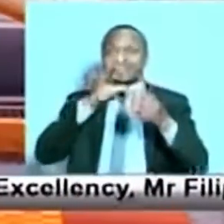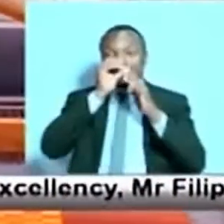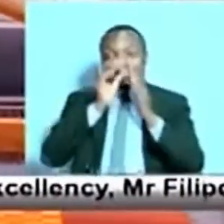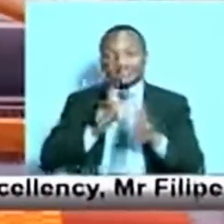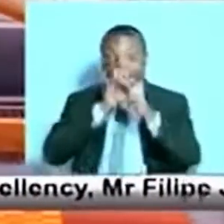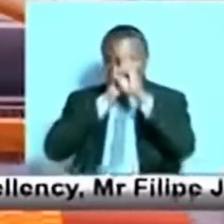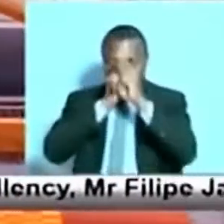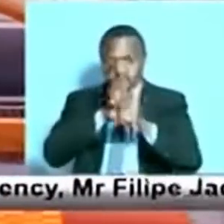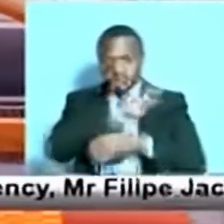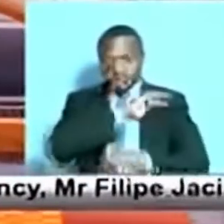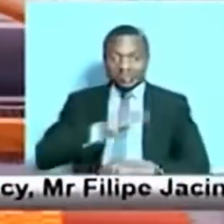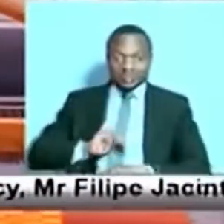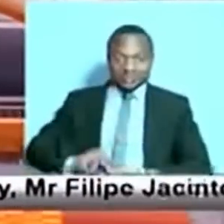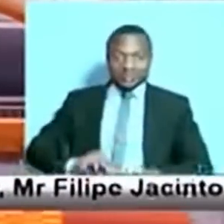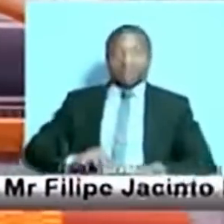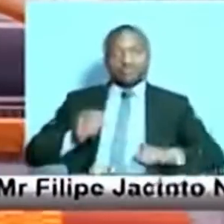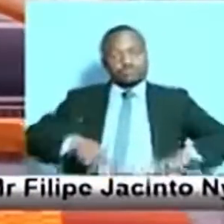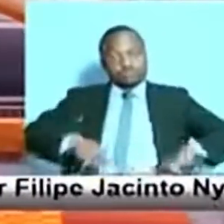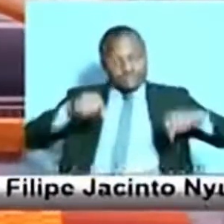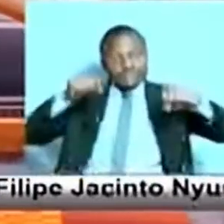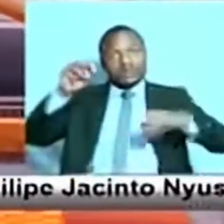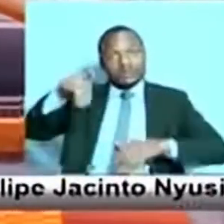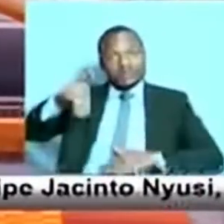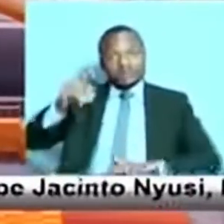The honorable member for Bwana Mkubwa.